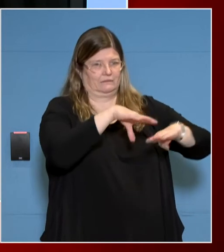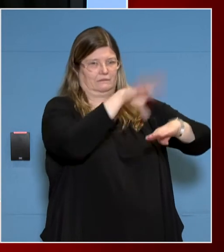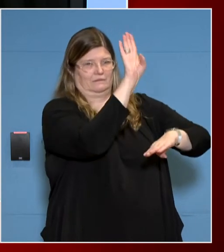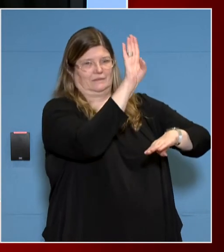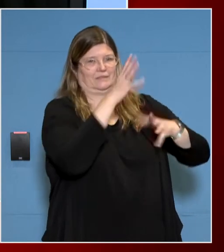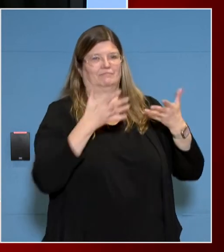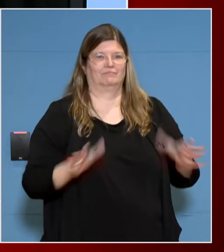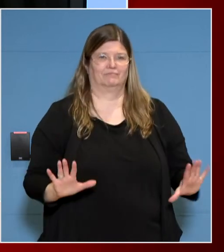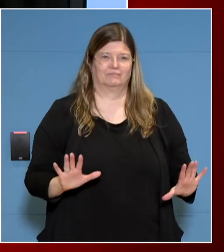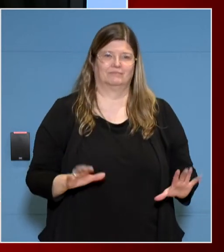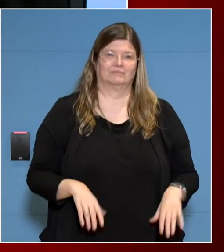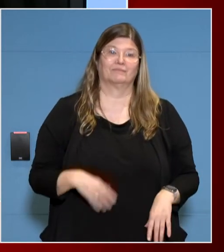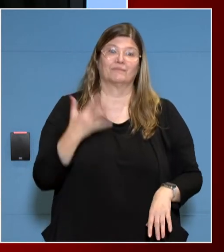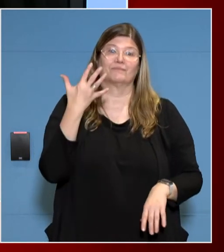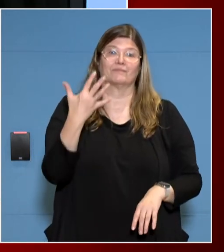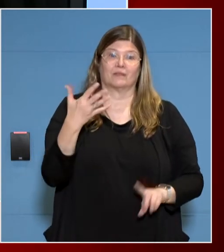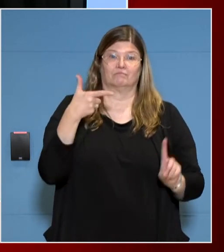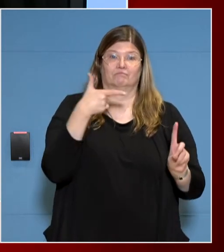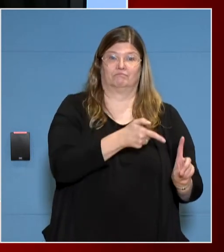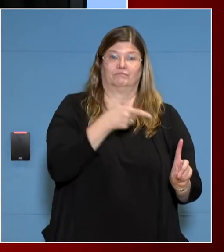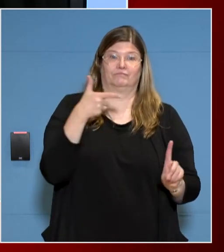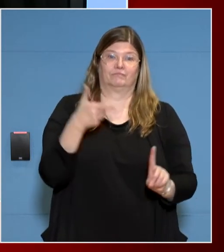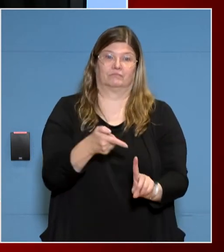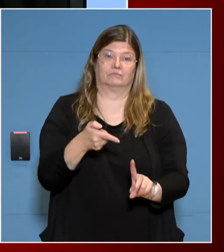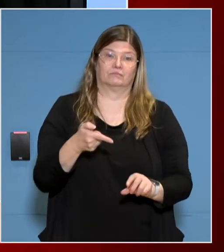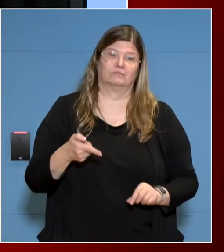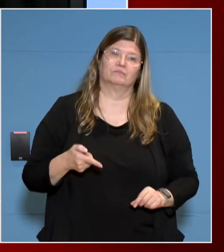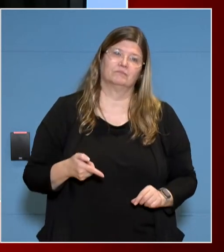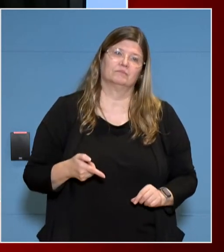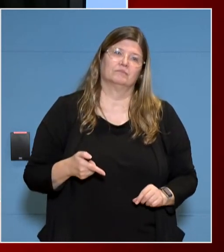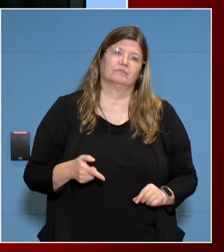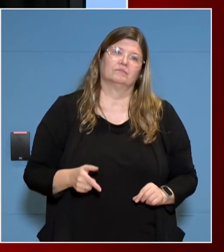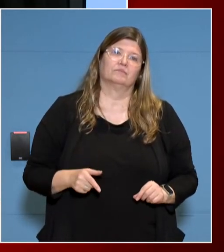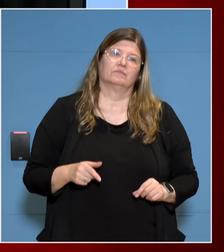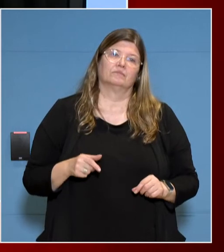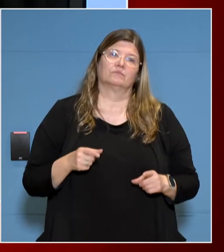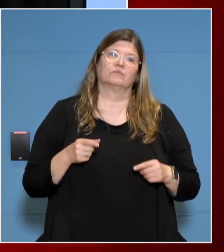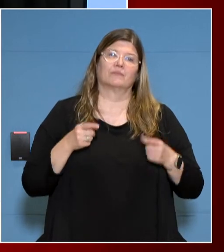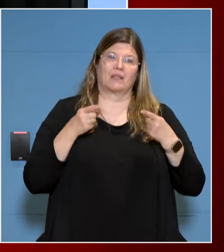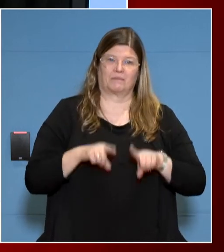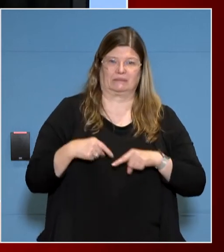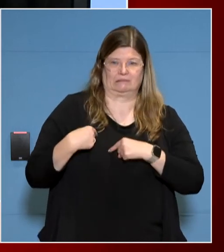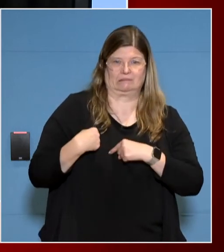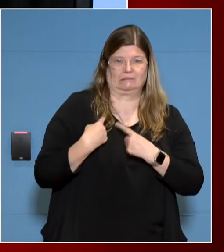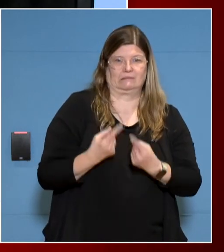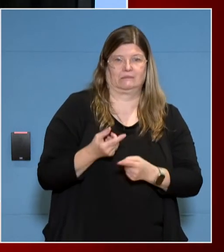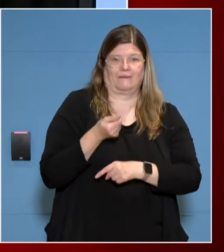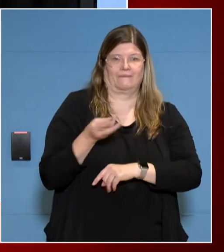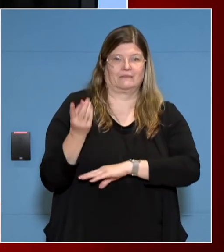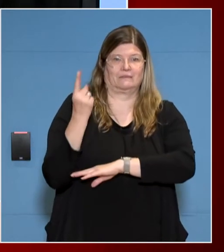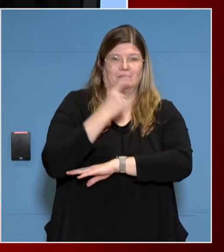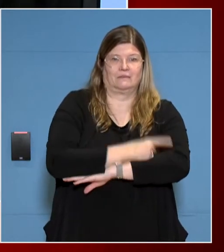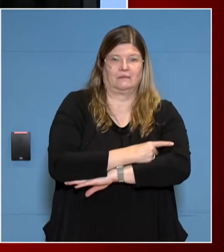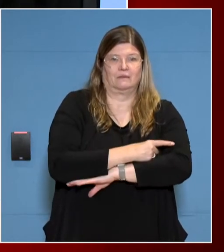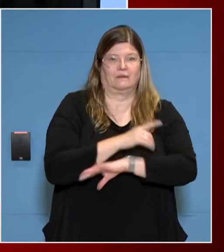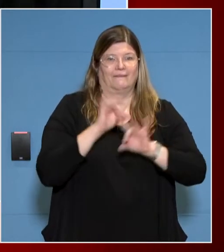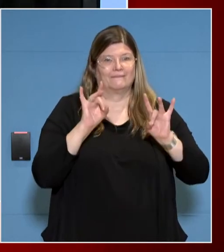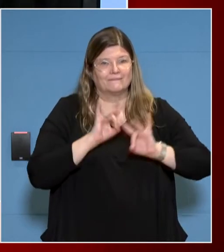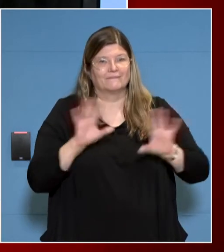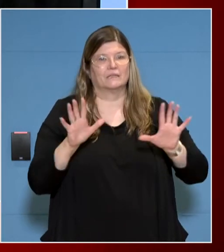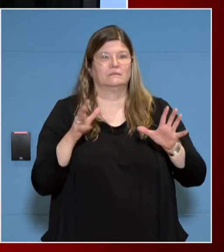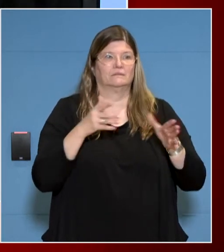Hope Road. This comes after a violent few days of homicides in the district. Yep. Just your reaction to the level of violence